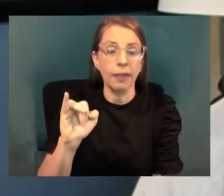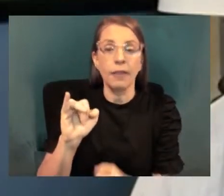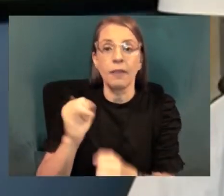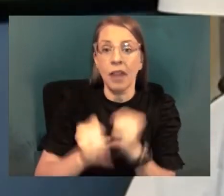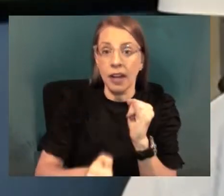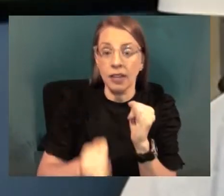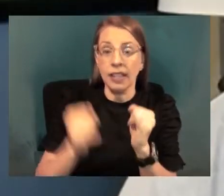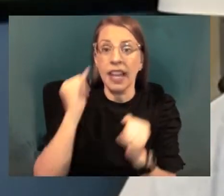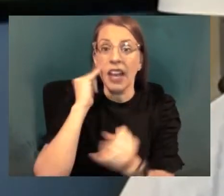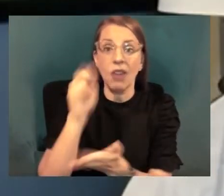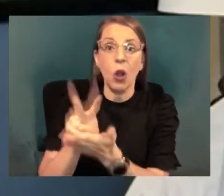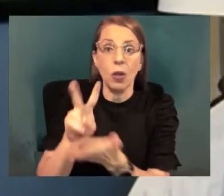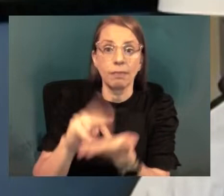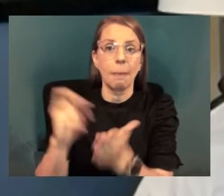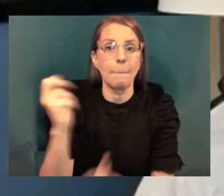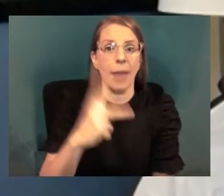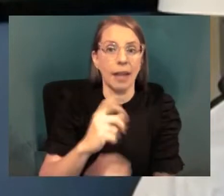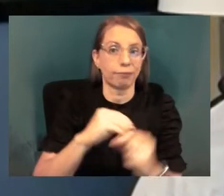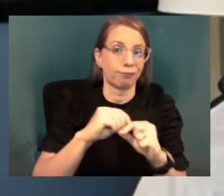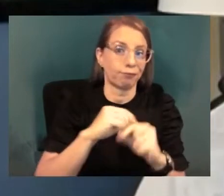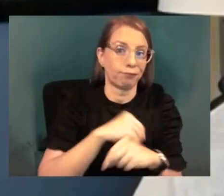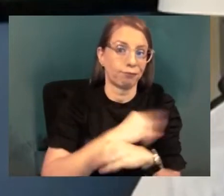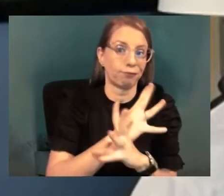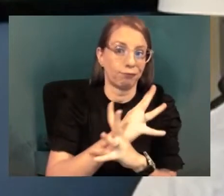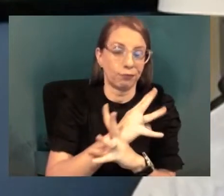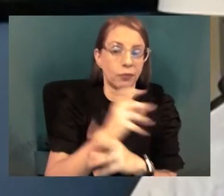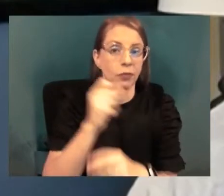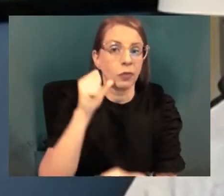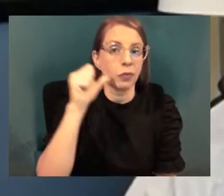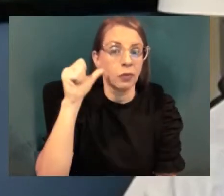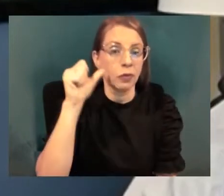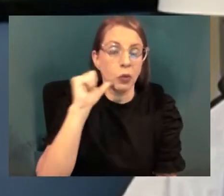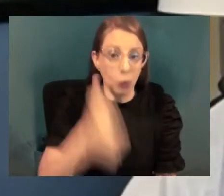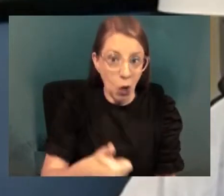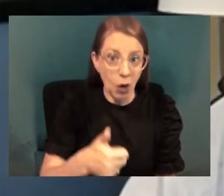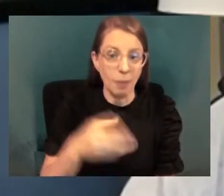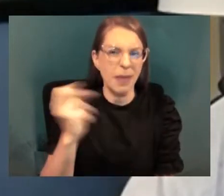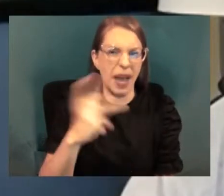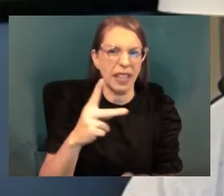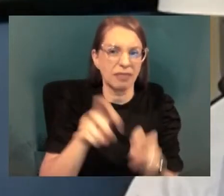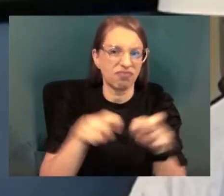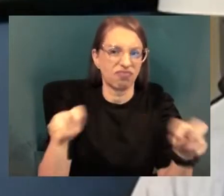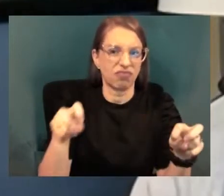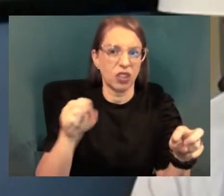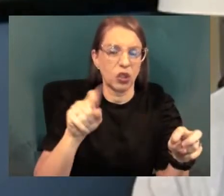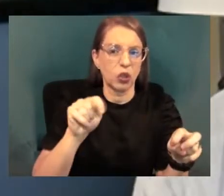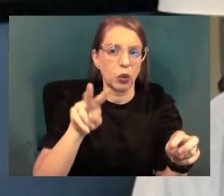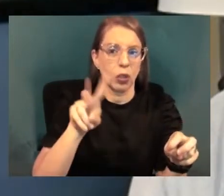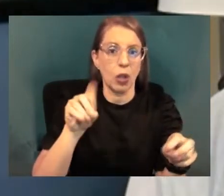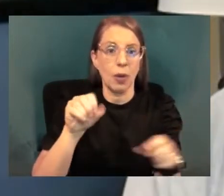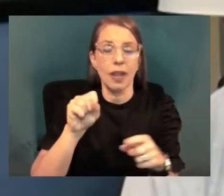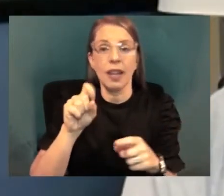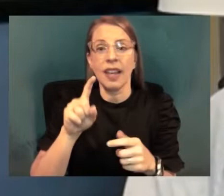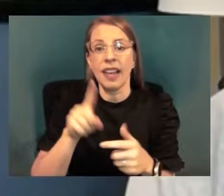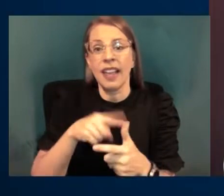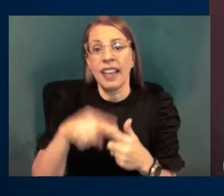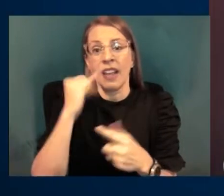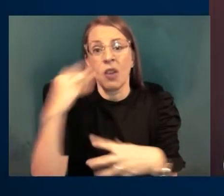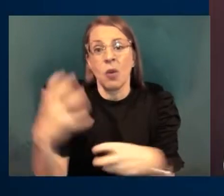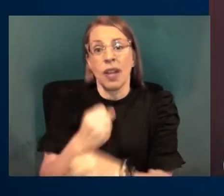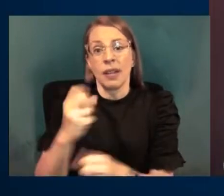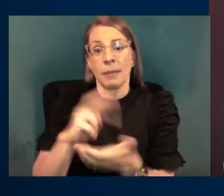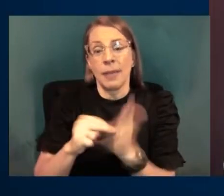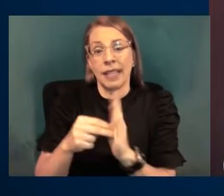studio tomorrow. Okay. And if they win, I will be doing the show from the same place I'm doing it right now. So awesome.